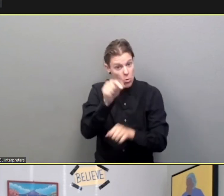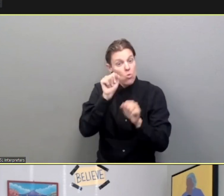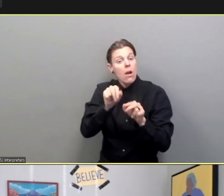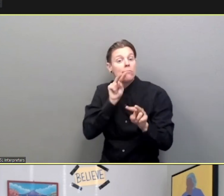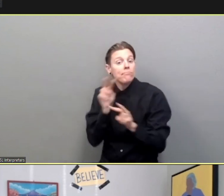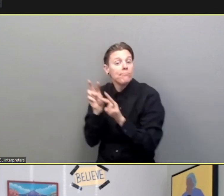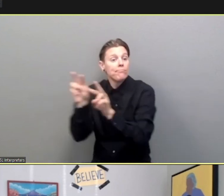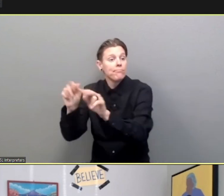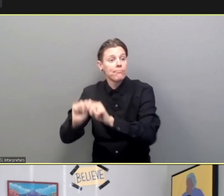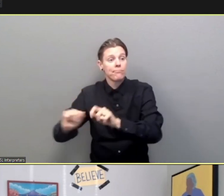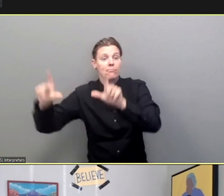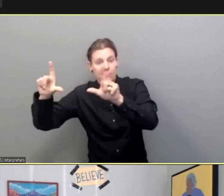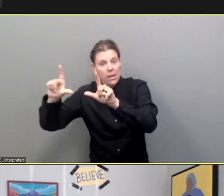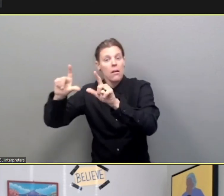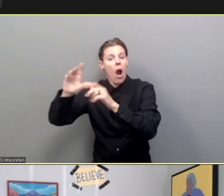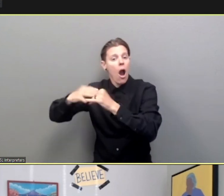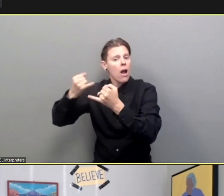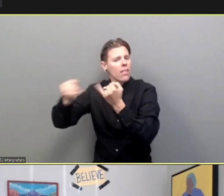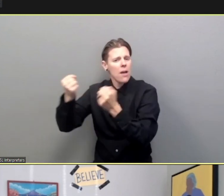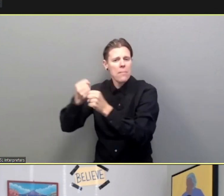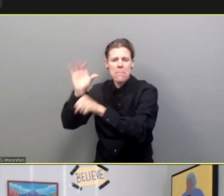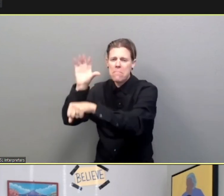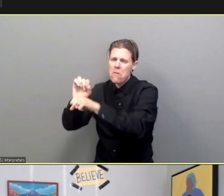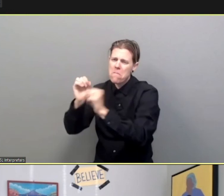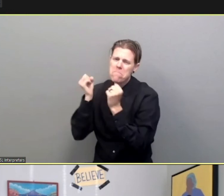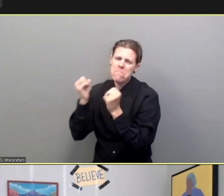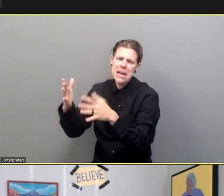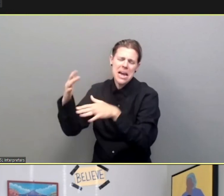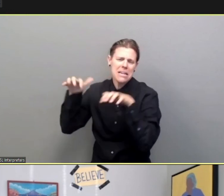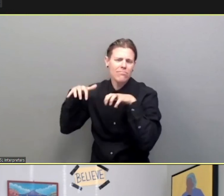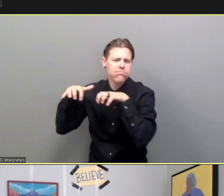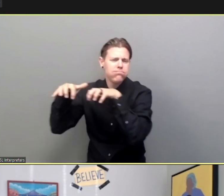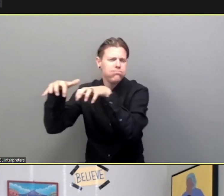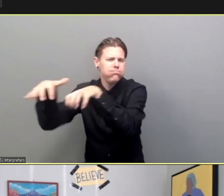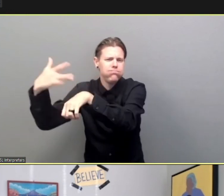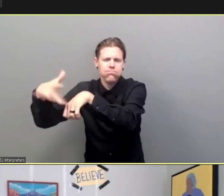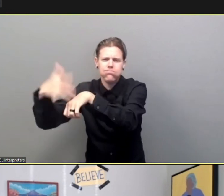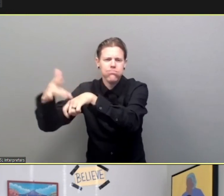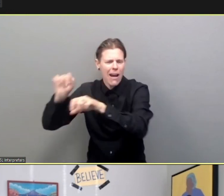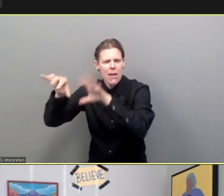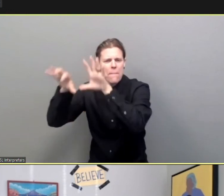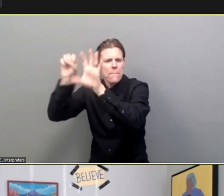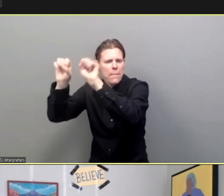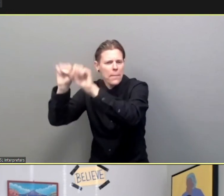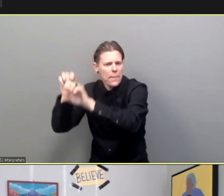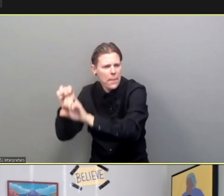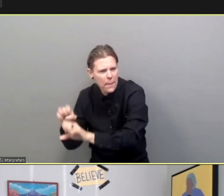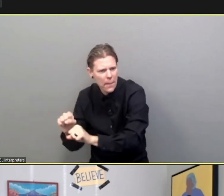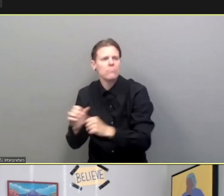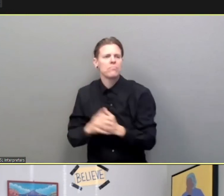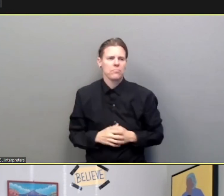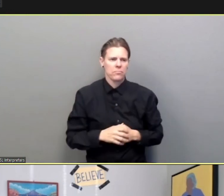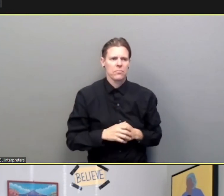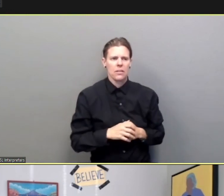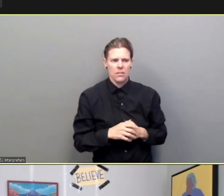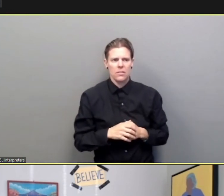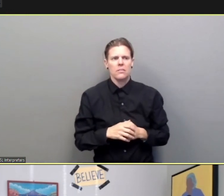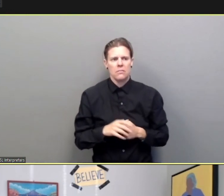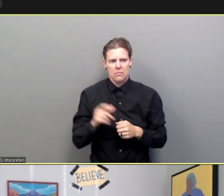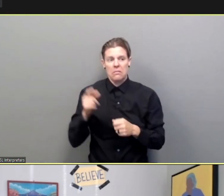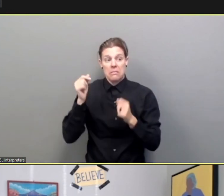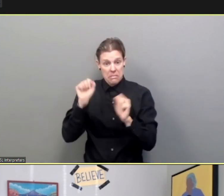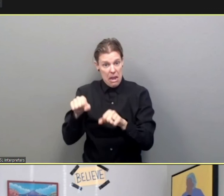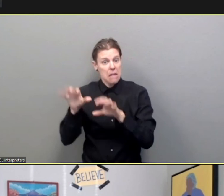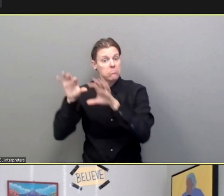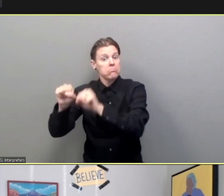of appointments. More mass vax events to come soon, particularly if you're over 65 or meet one of those criteria